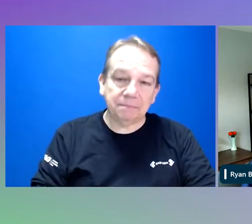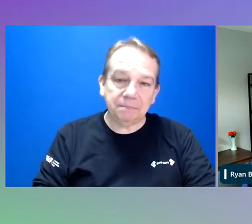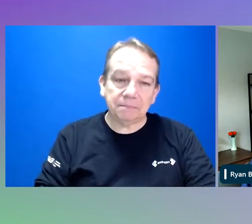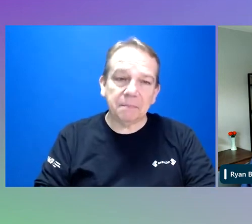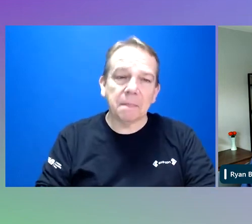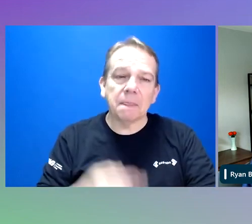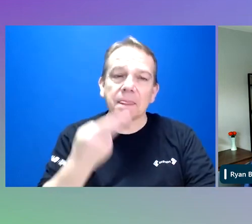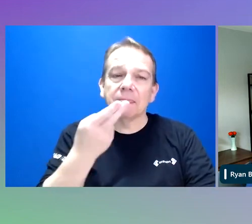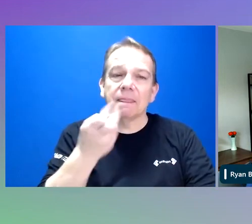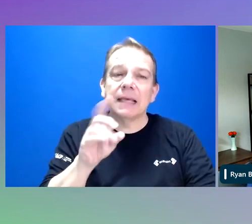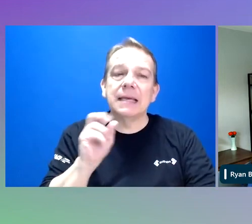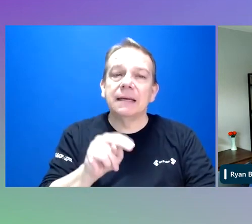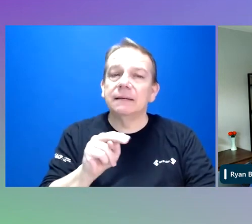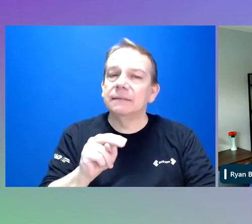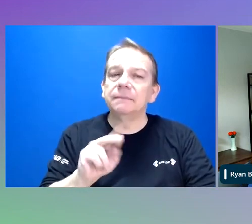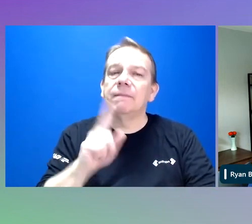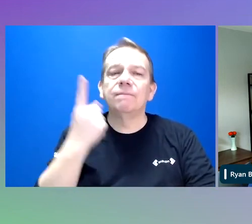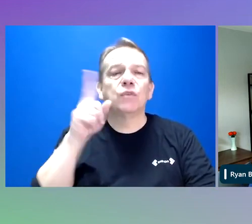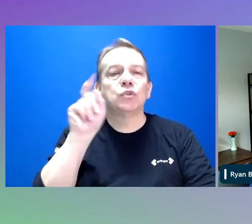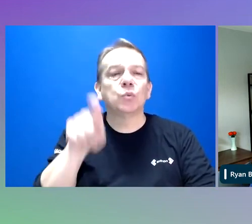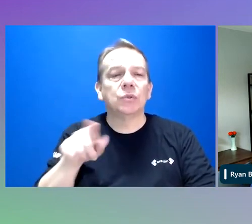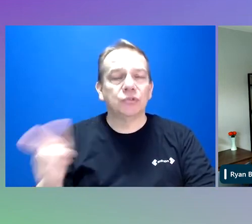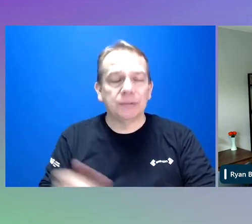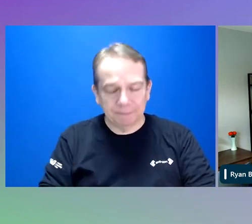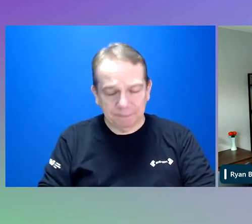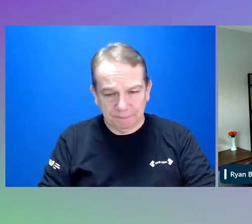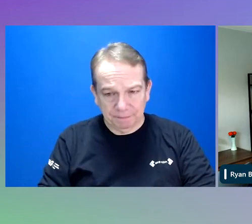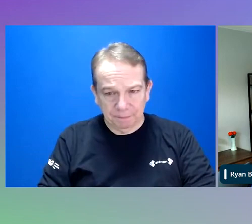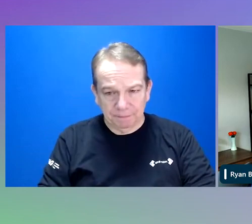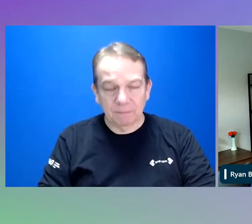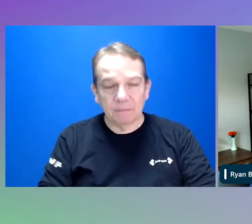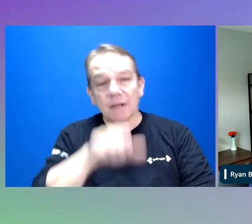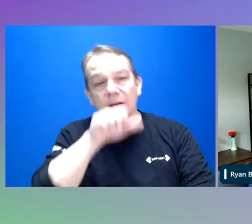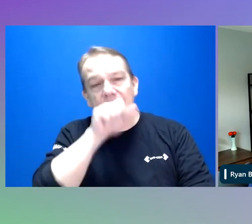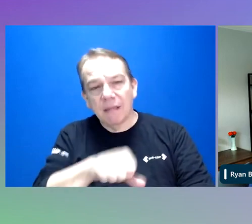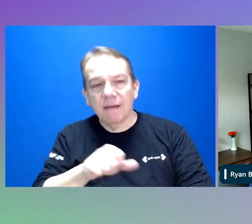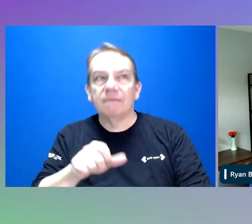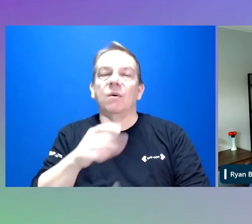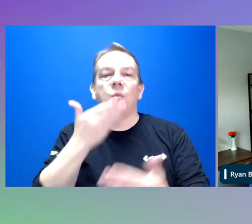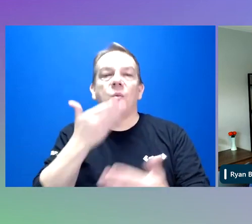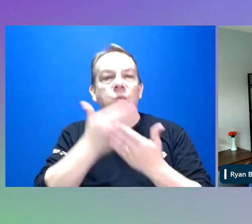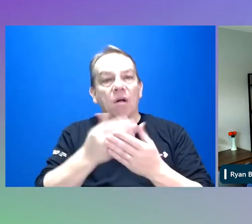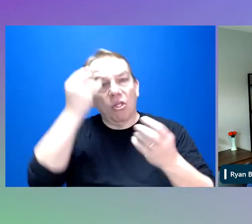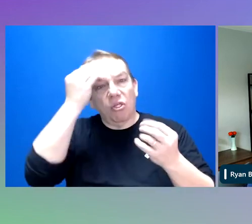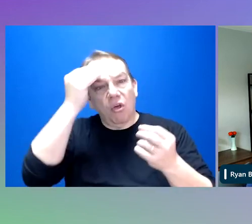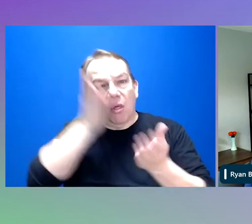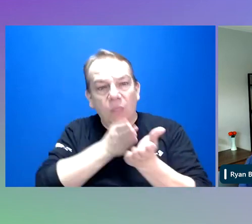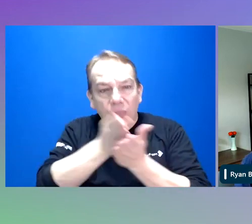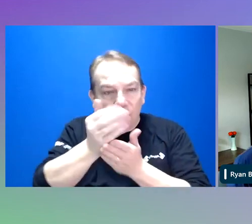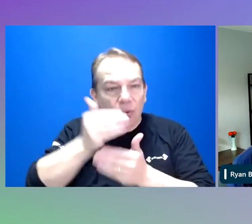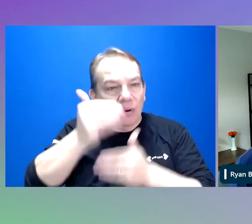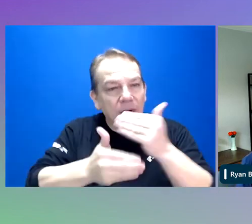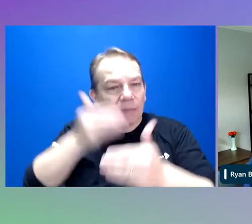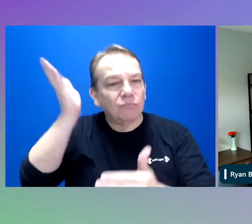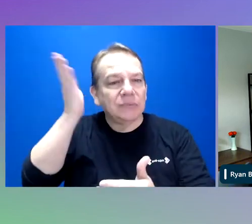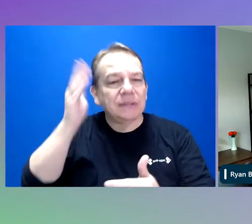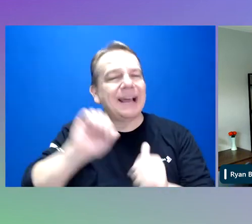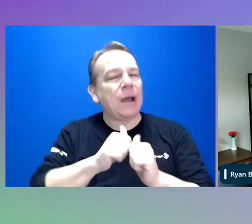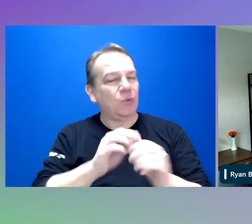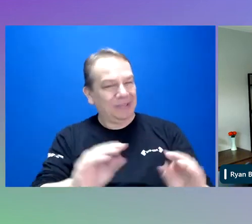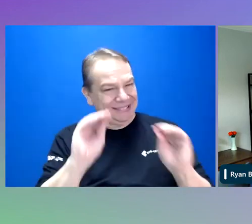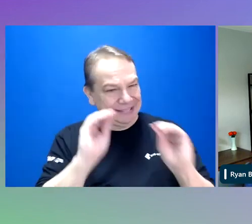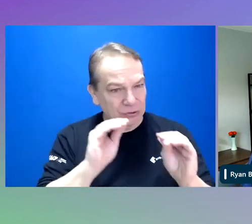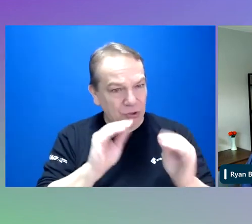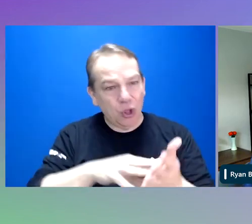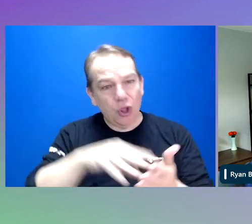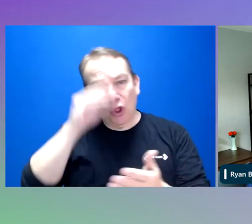Hayden, first question. Says, love the thoughtful presentation. So how do you teach or learn being